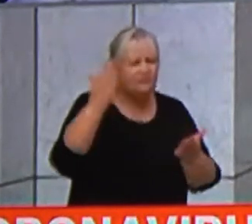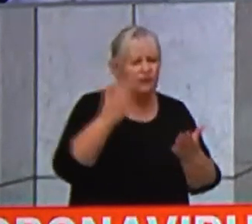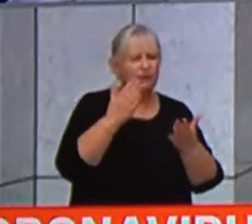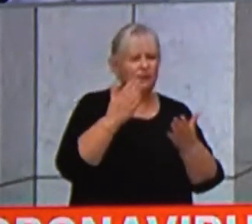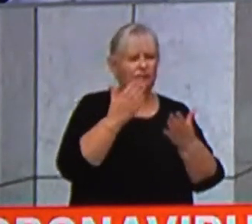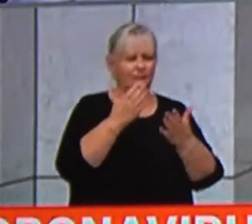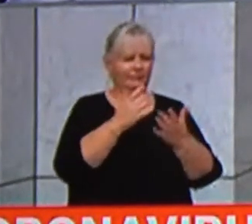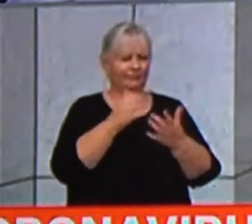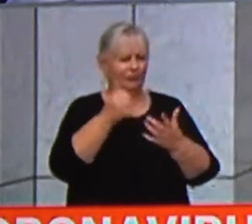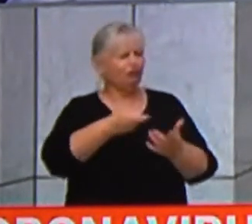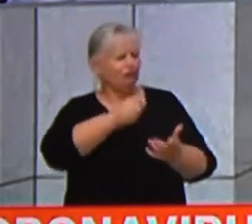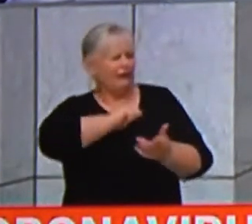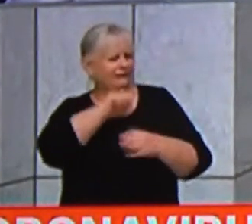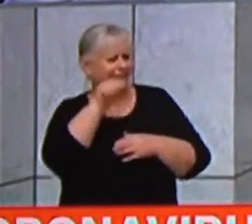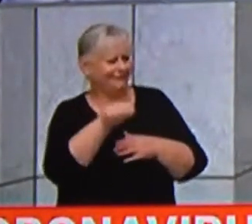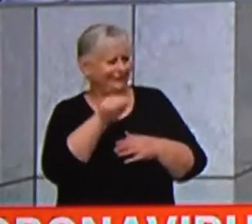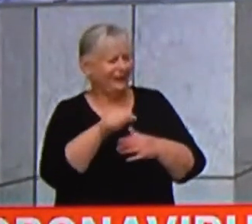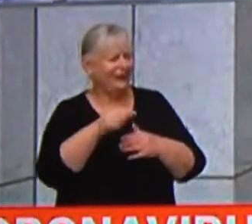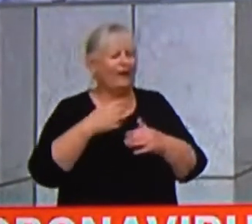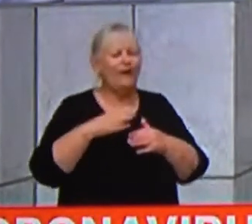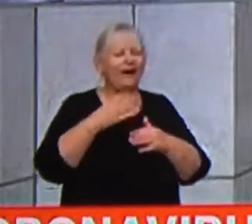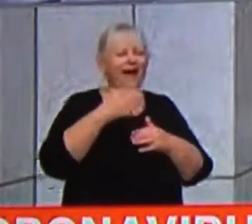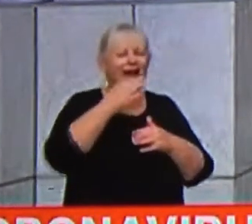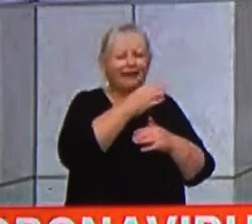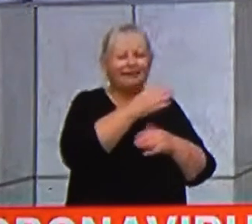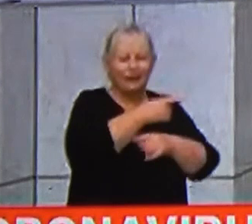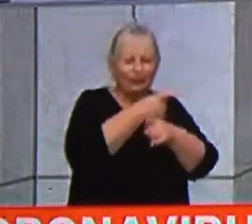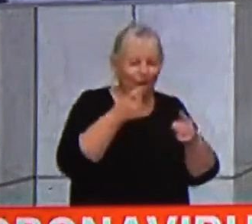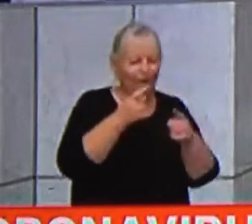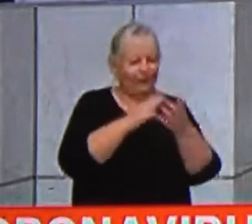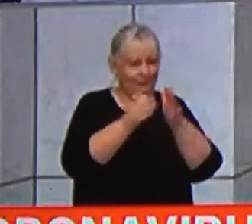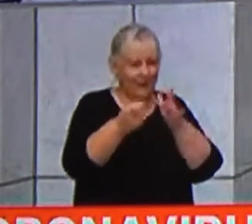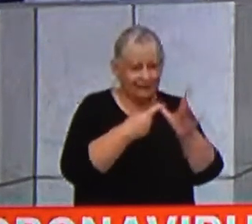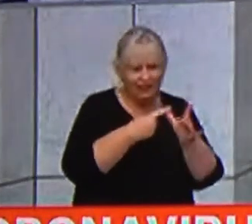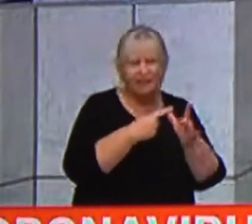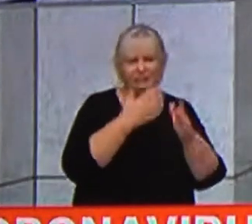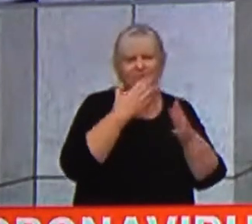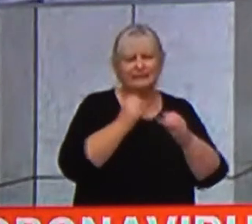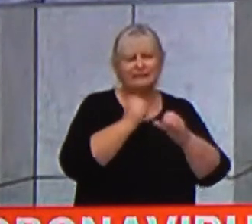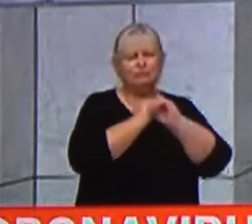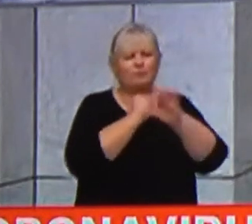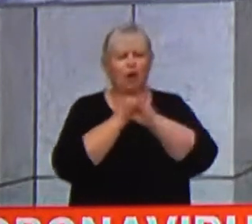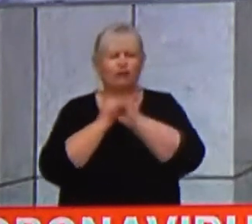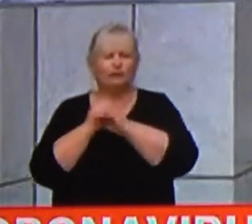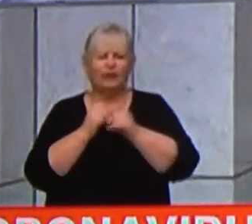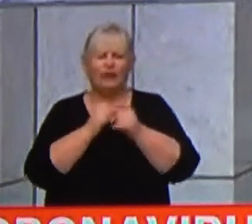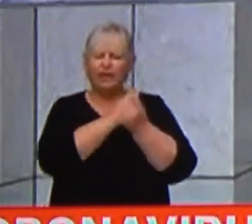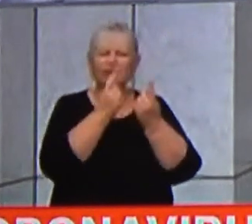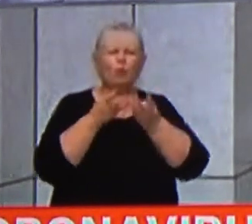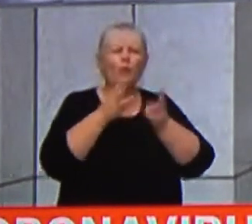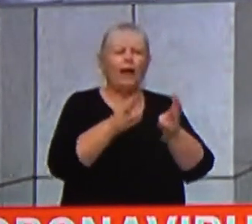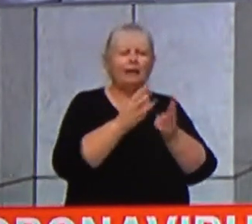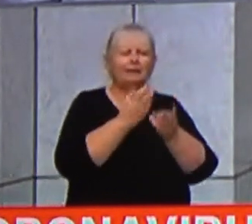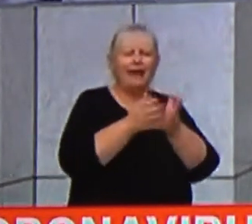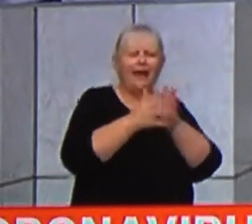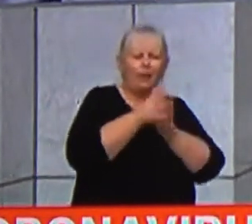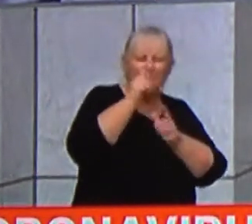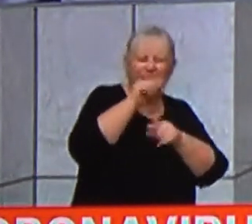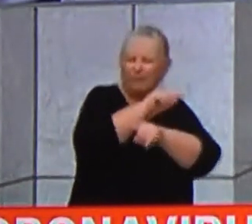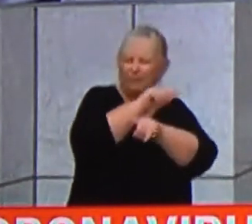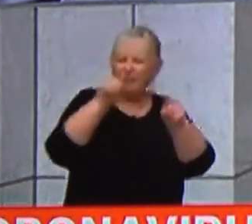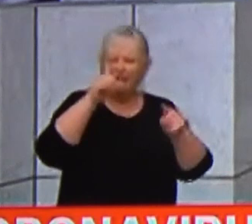consider further measures. What I want to say to Australians, though, today is, as we've assessed the information this morning, this